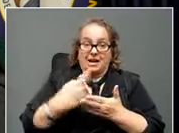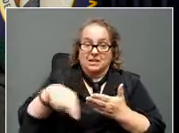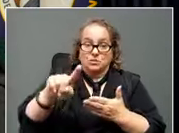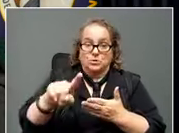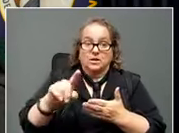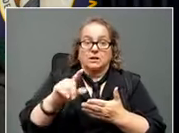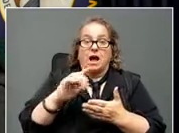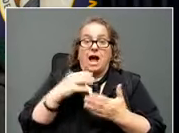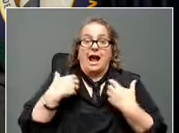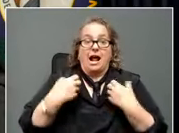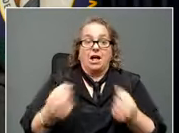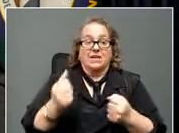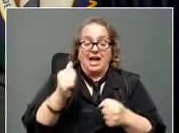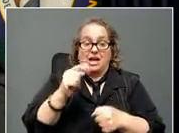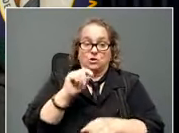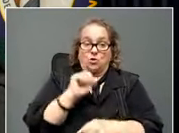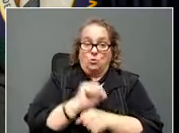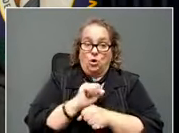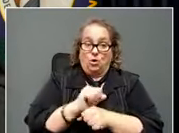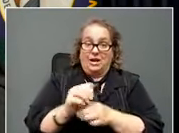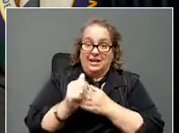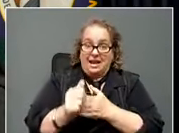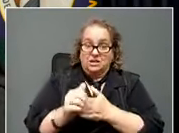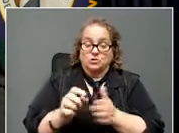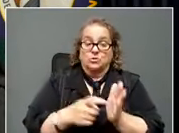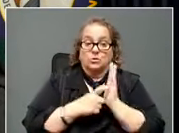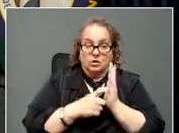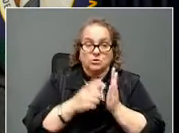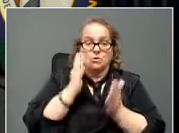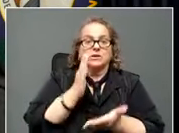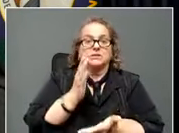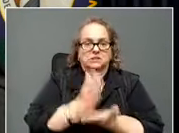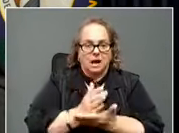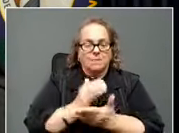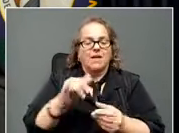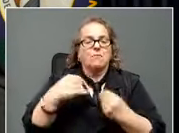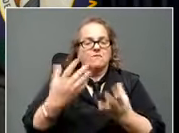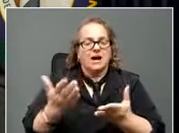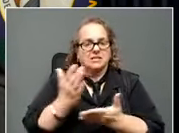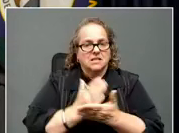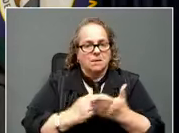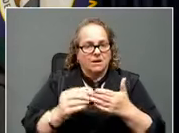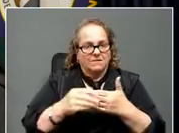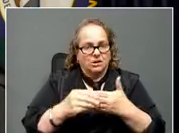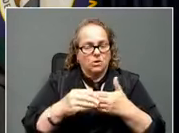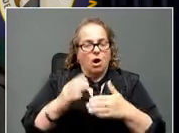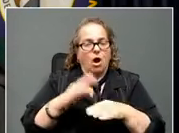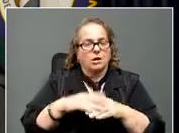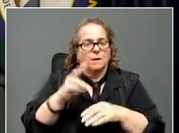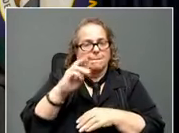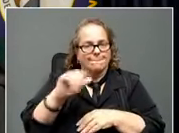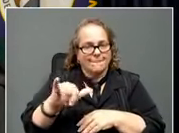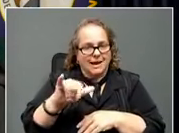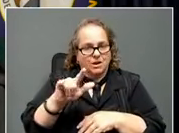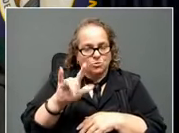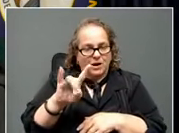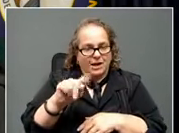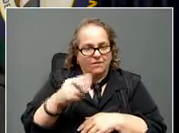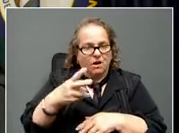guidance and requirements, and that'll provide some flexibility starting on May 28th on social